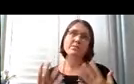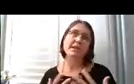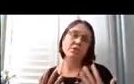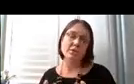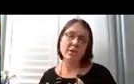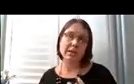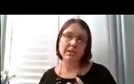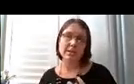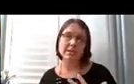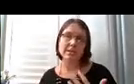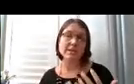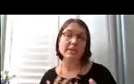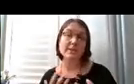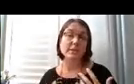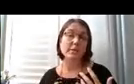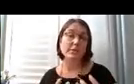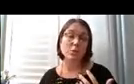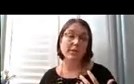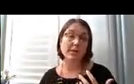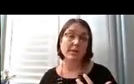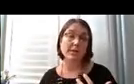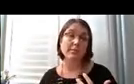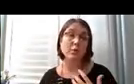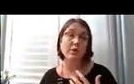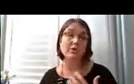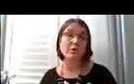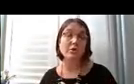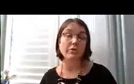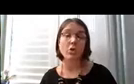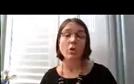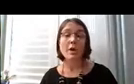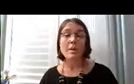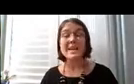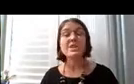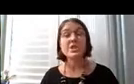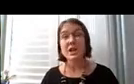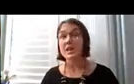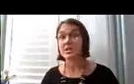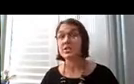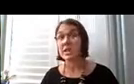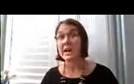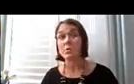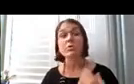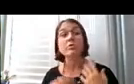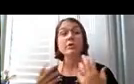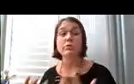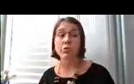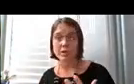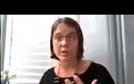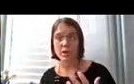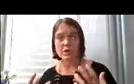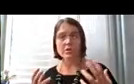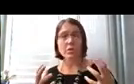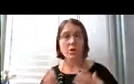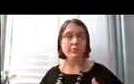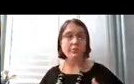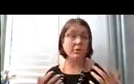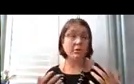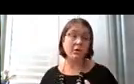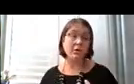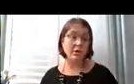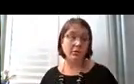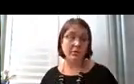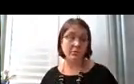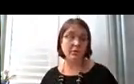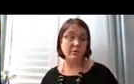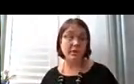then explain during the lesson that these skills and qualities that employers look for may change now moving forward. So hopefully